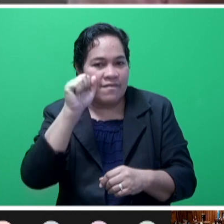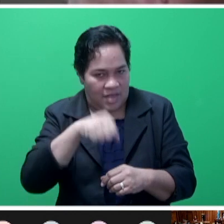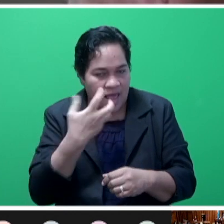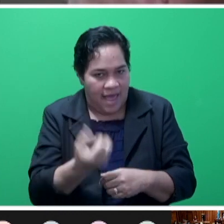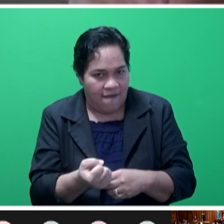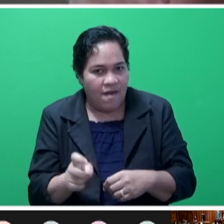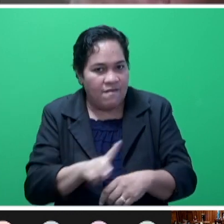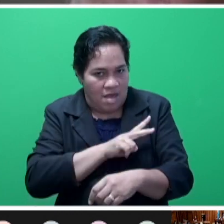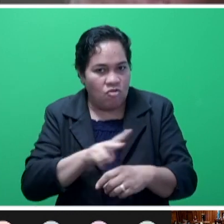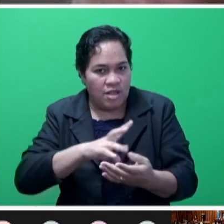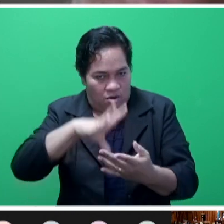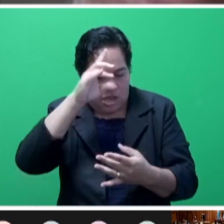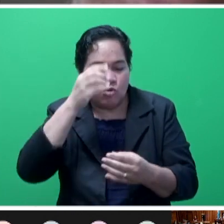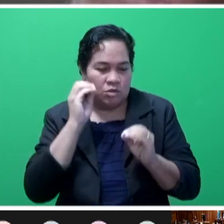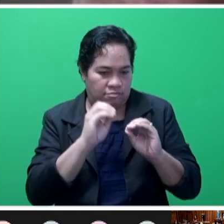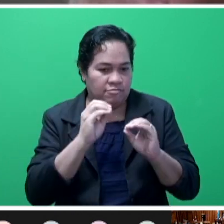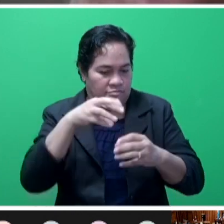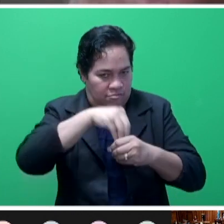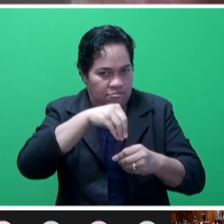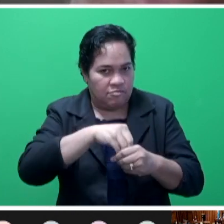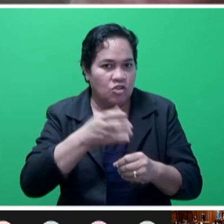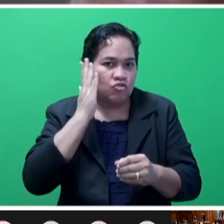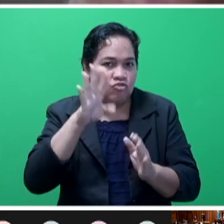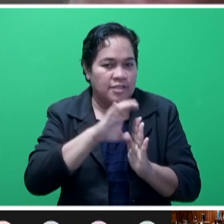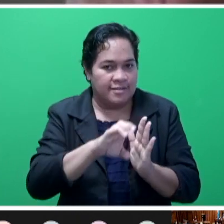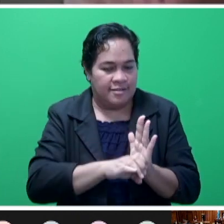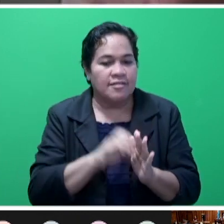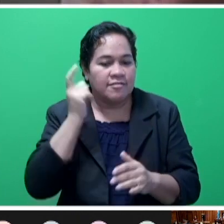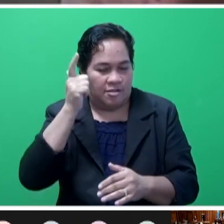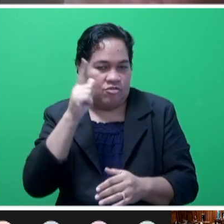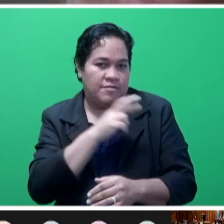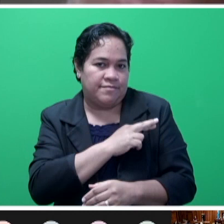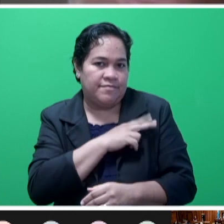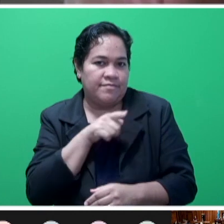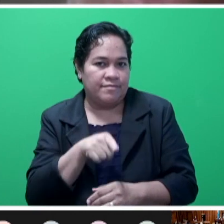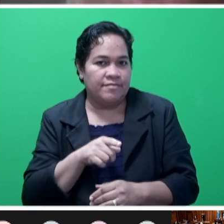is instilled within our schools by our teachers.